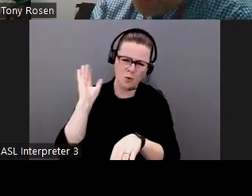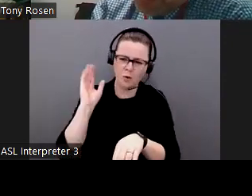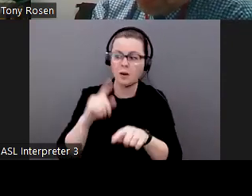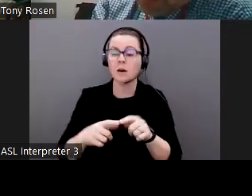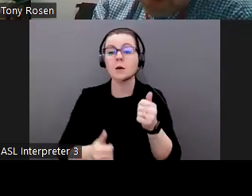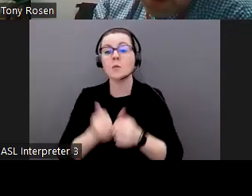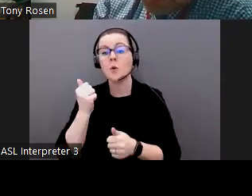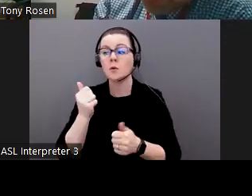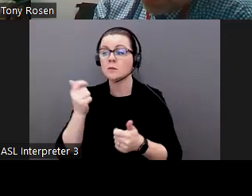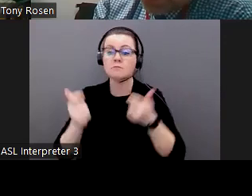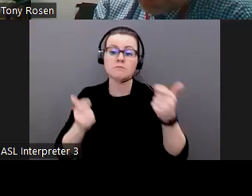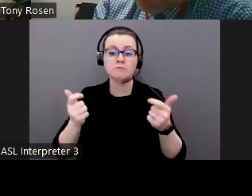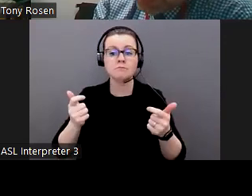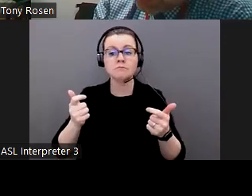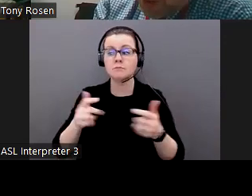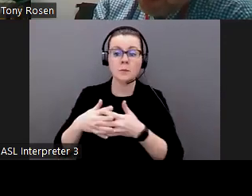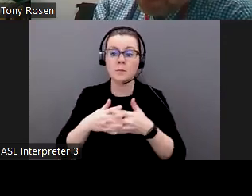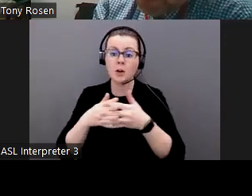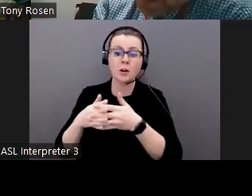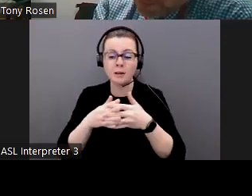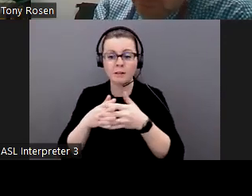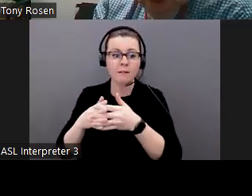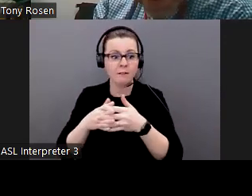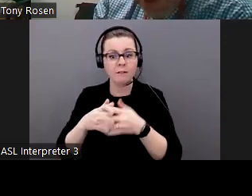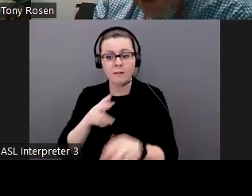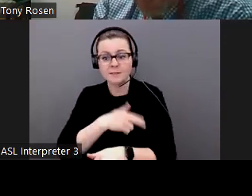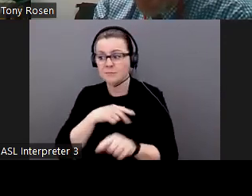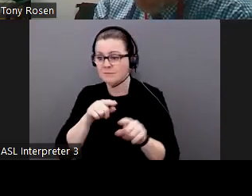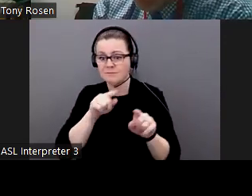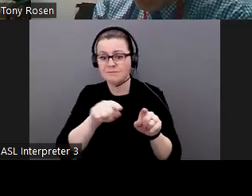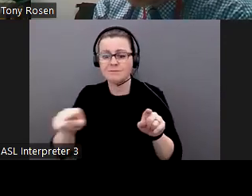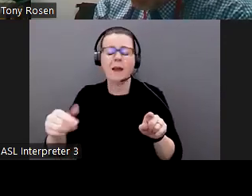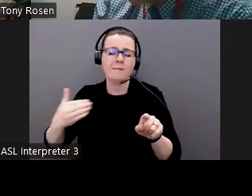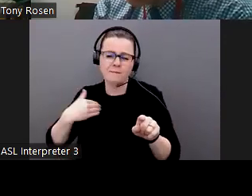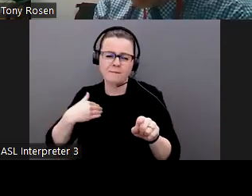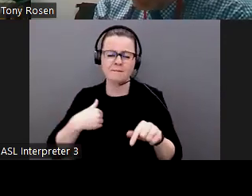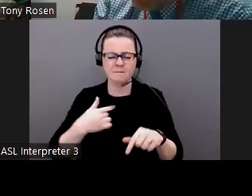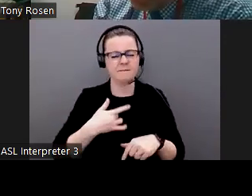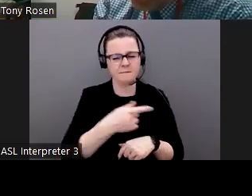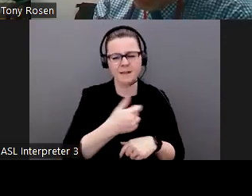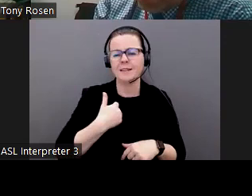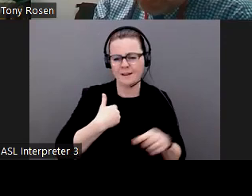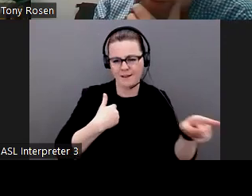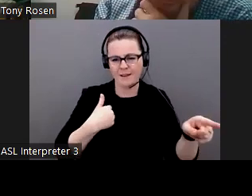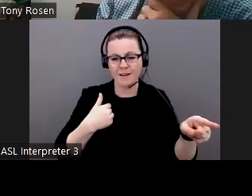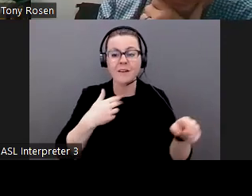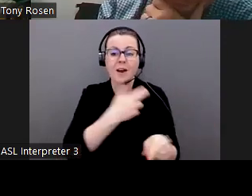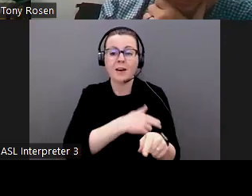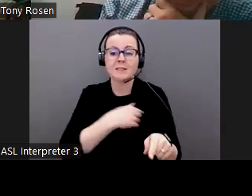large Canadian institutions as well. Certainly, there's one in Sick Kids in